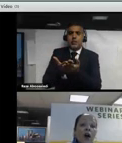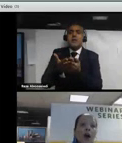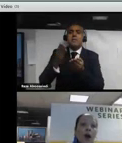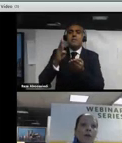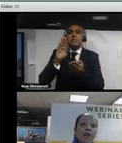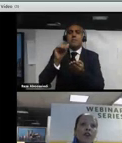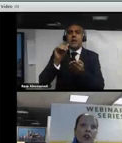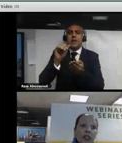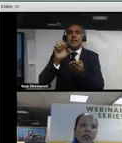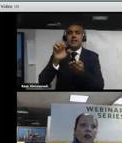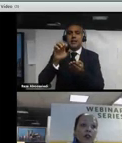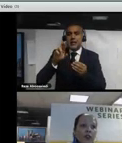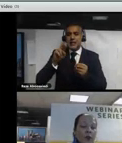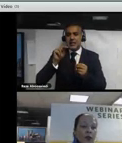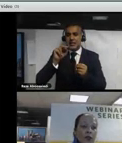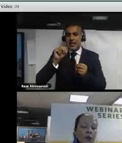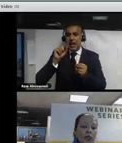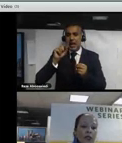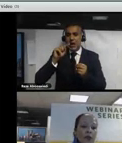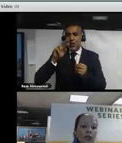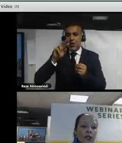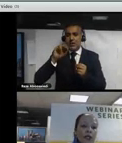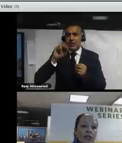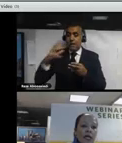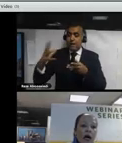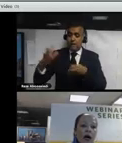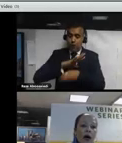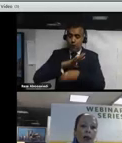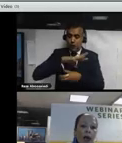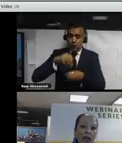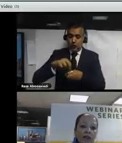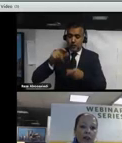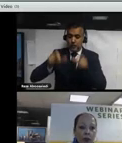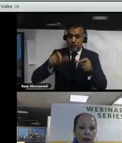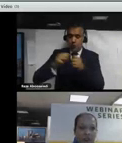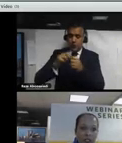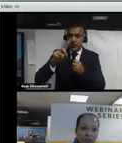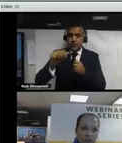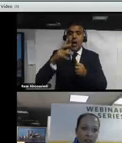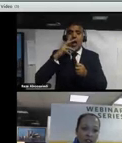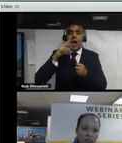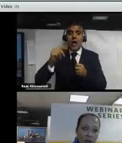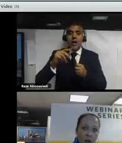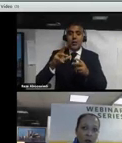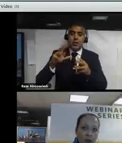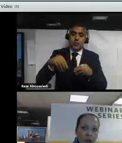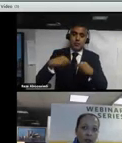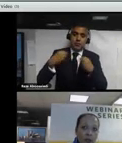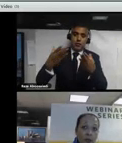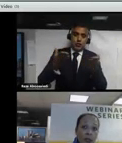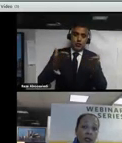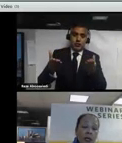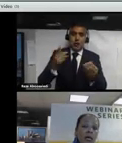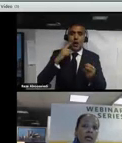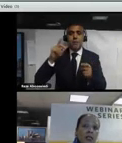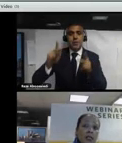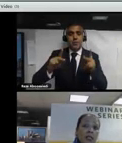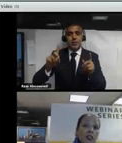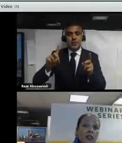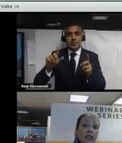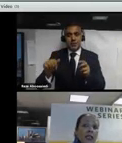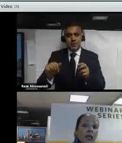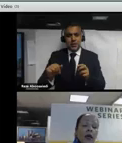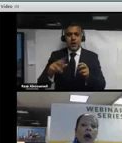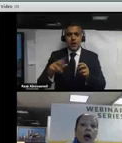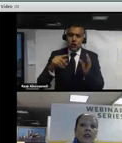narrative for the inclusion of persons with disabilities and for the provision of services to persons with disabilities? So the